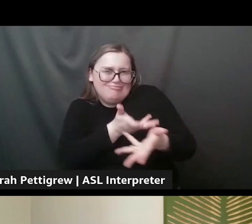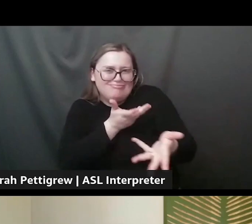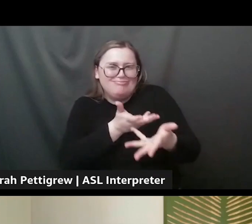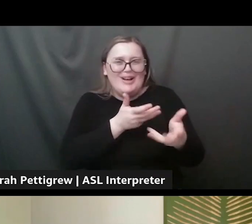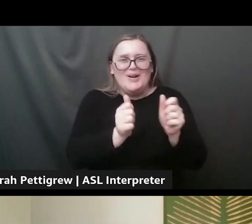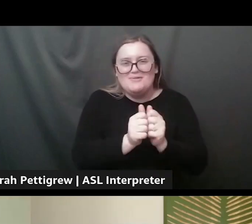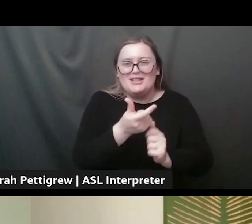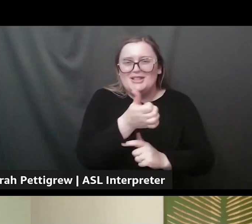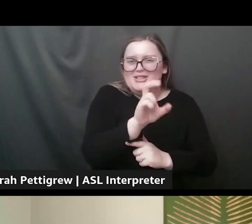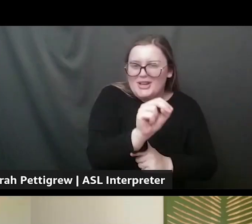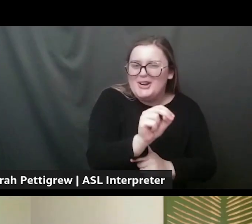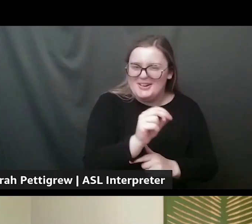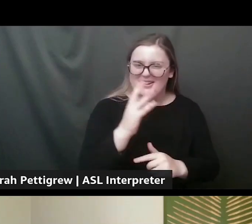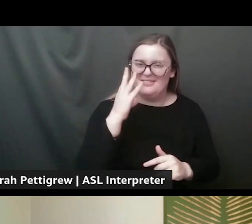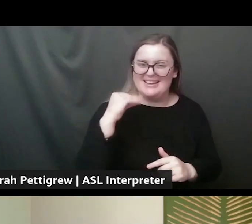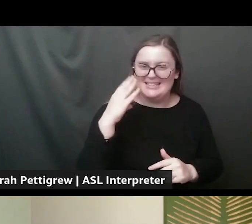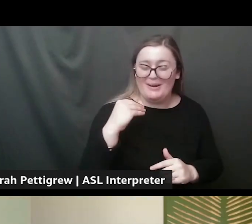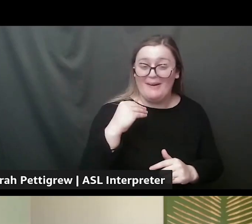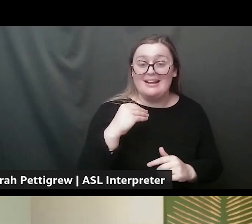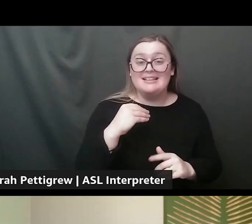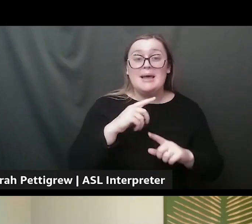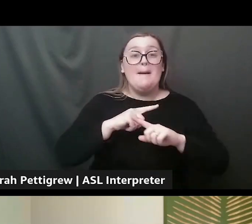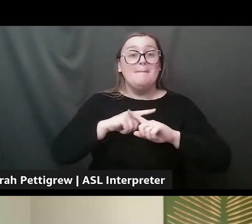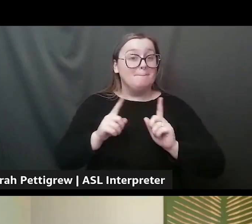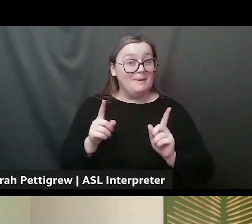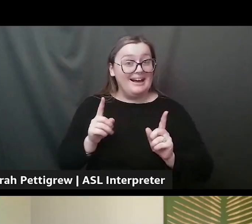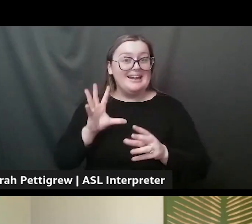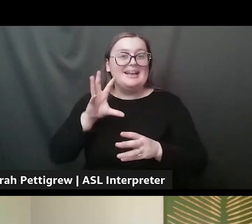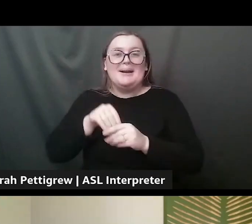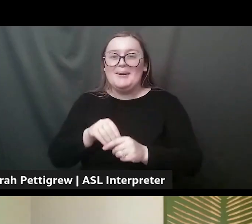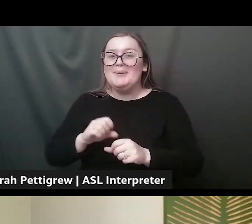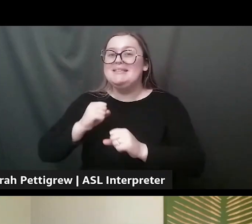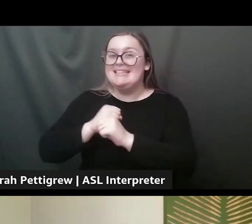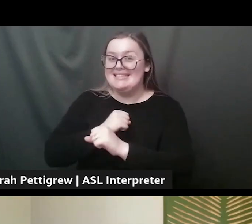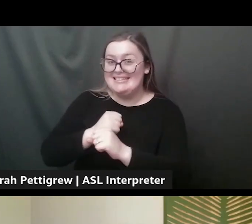generative experience, but you get these statistics that are reliable.